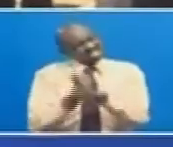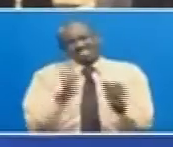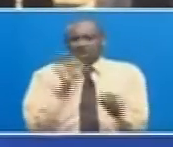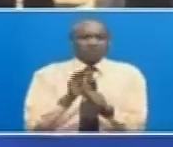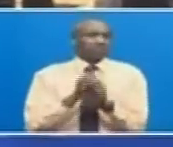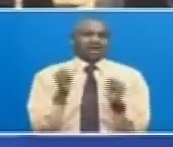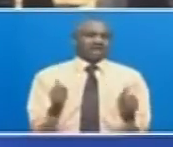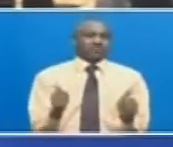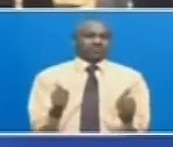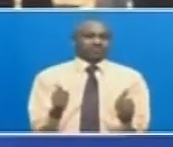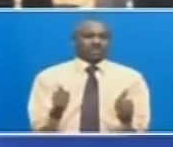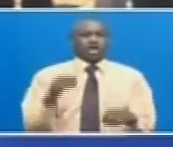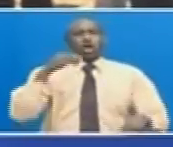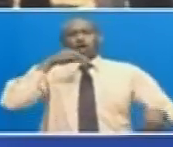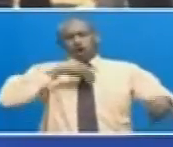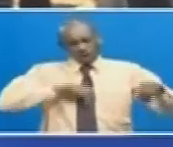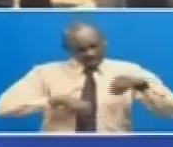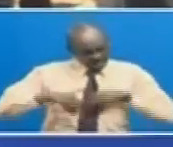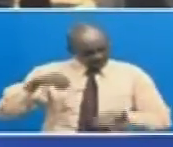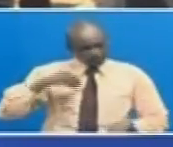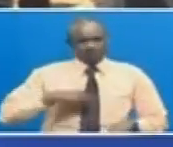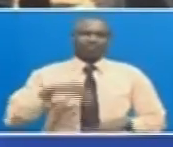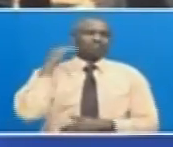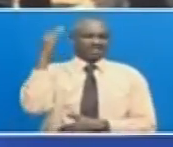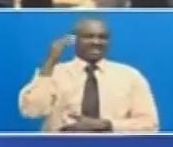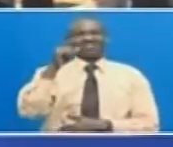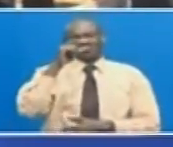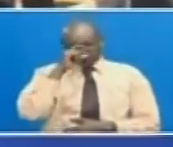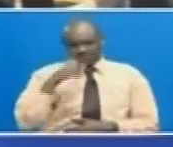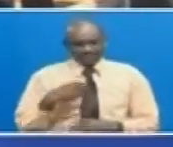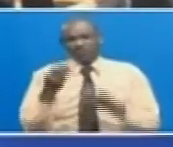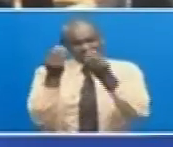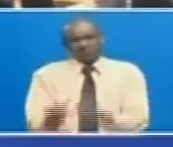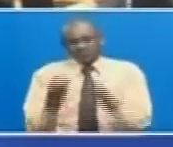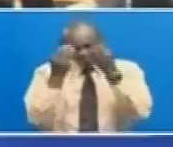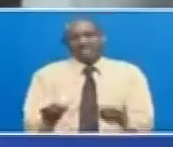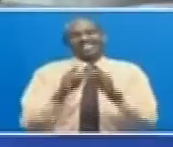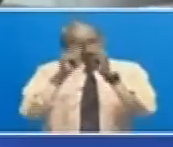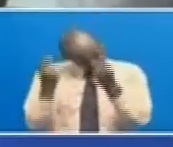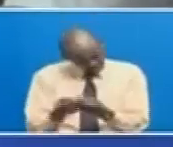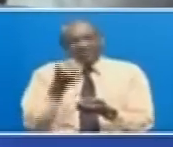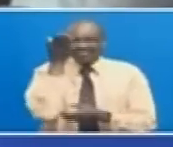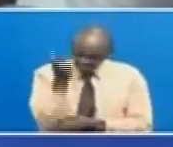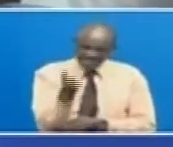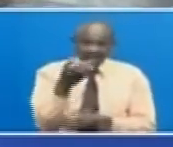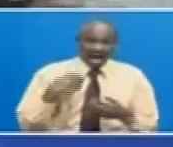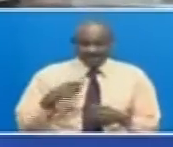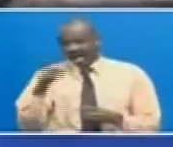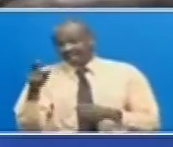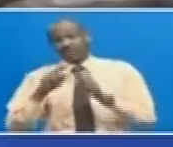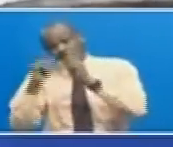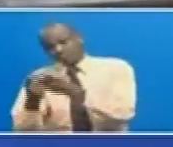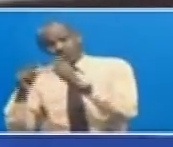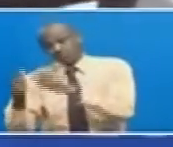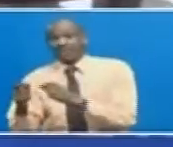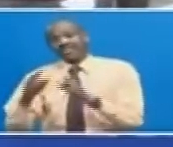much. Corruption is still rife, he says. Greed, the culture of looting and tribalism, entrenched in appointments and in